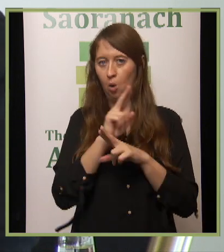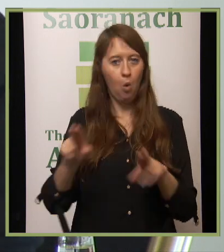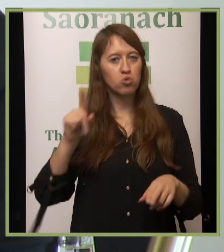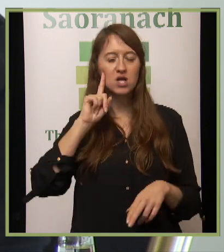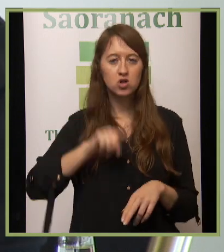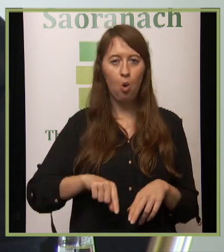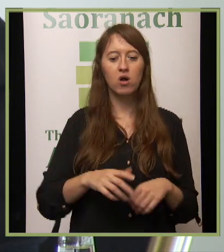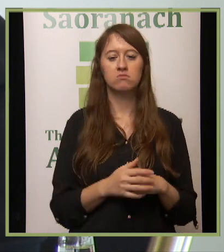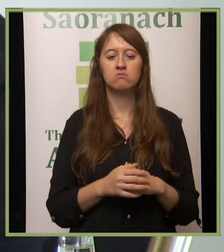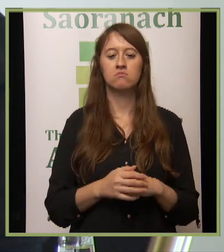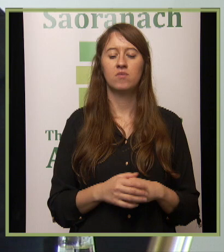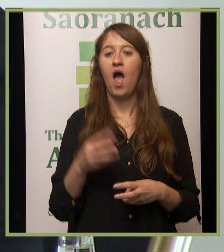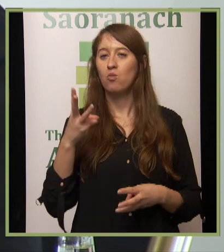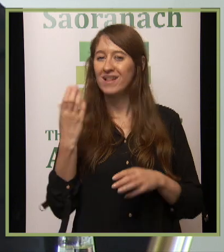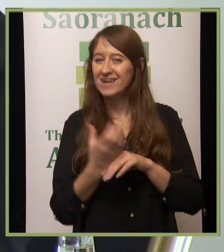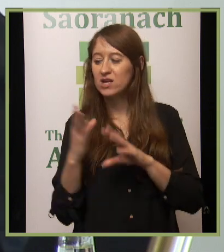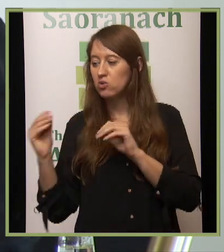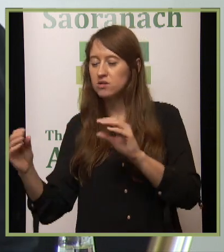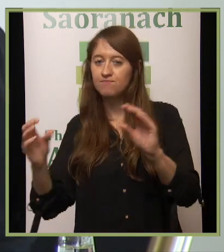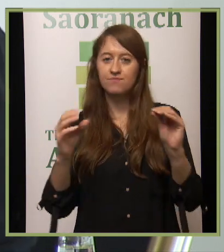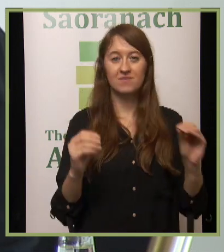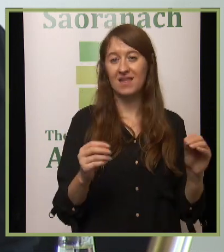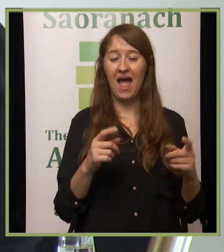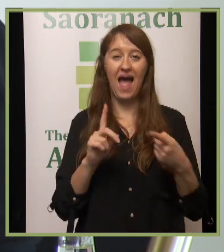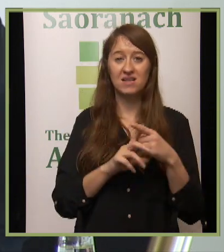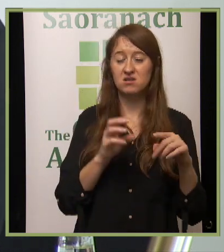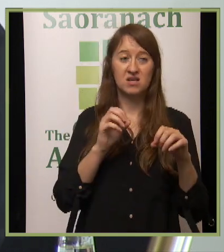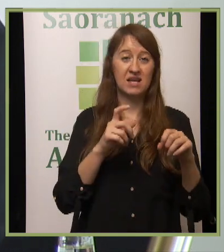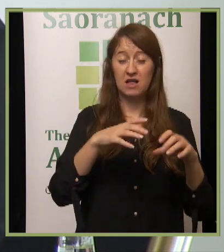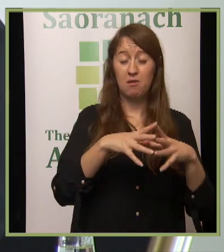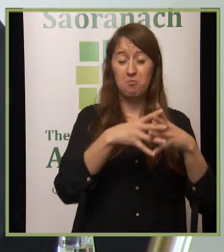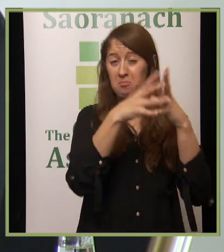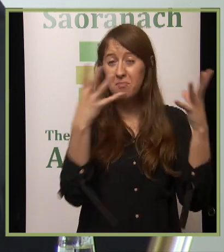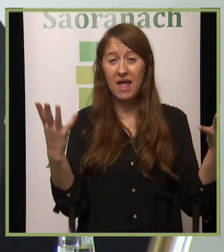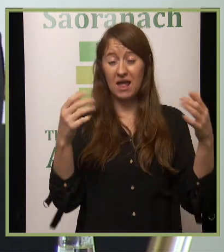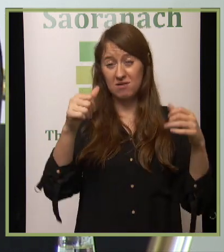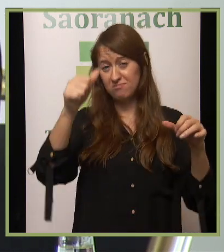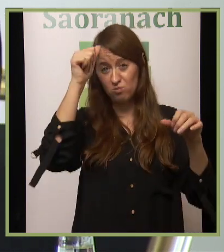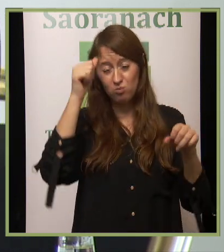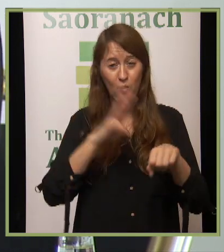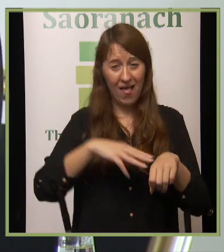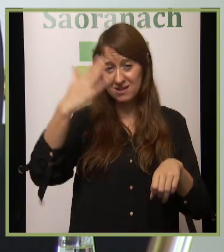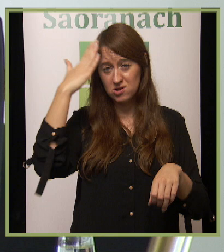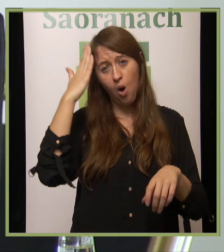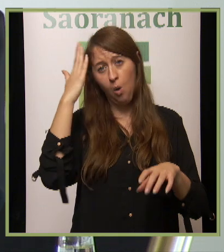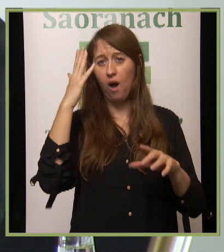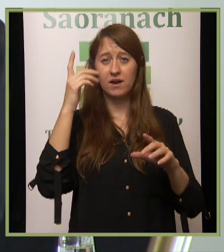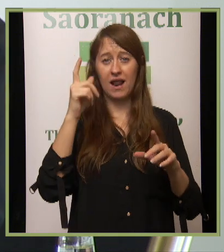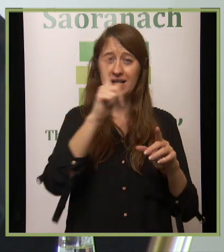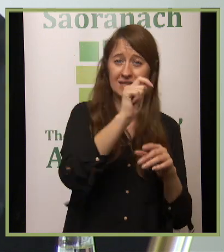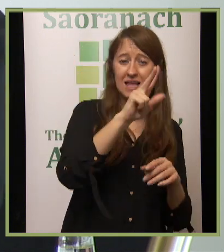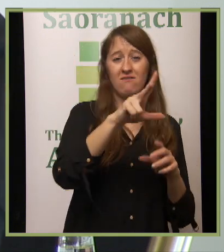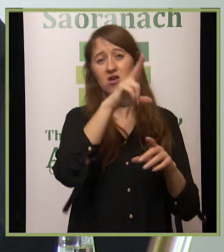with as many people as possible and as biggest platforms as I can to make sure that people realize this